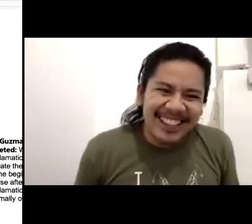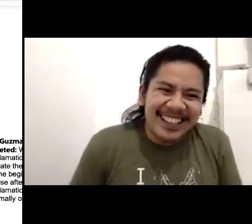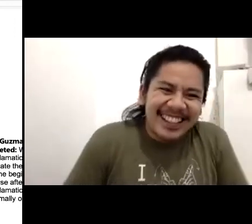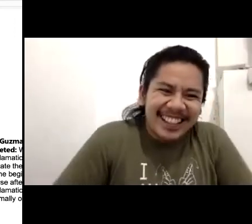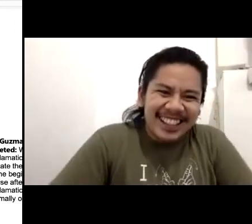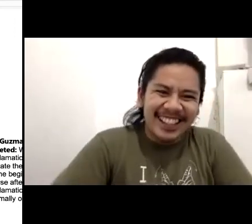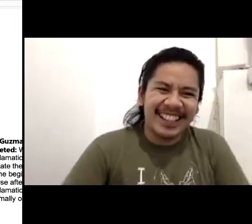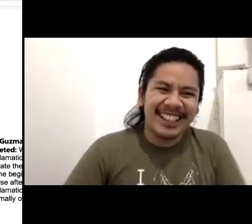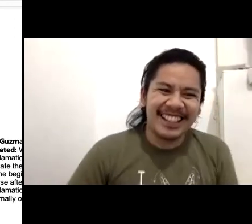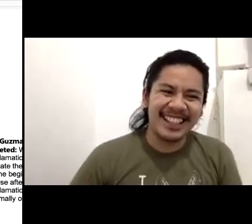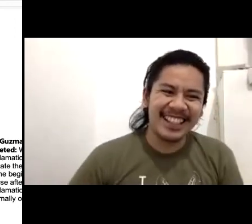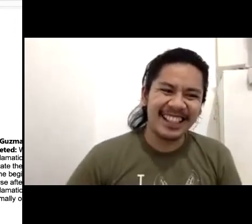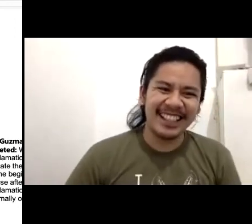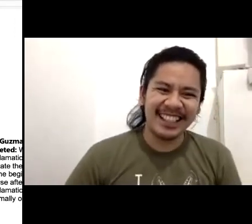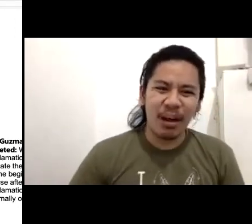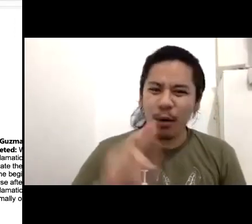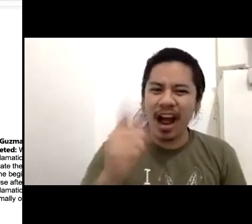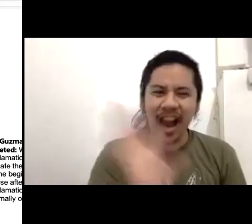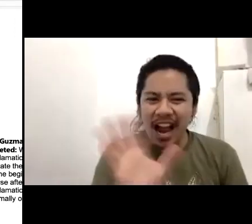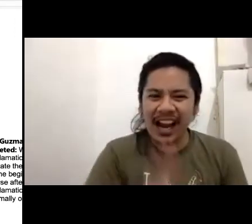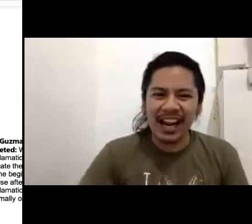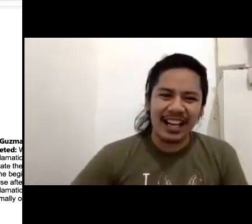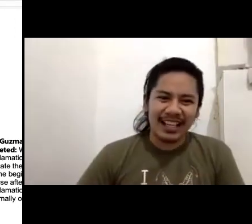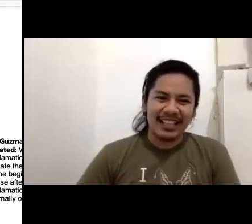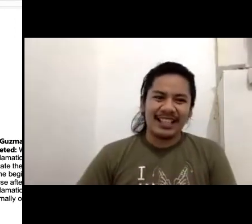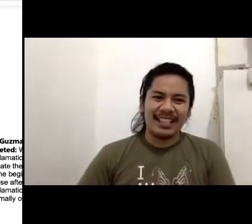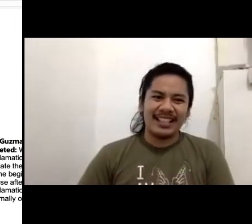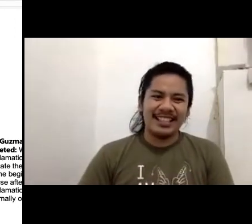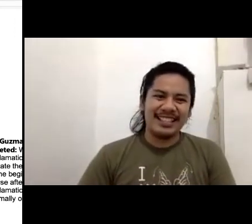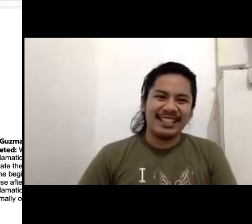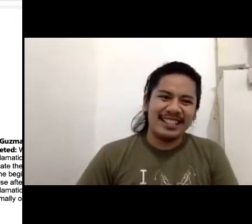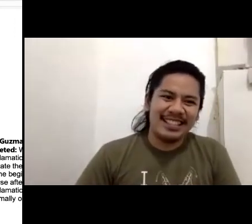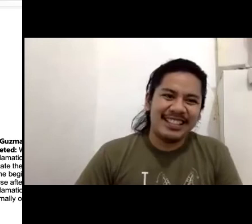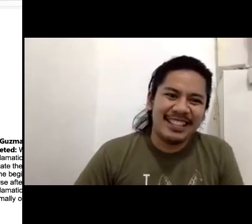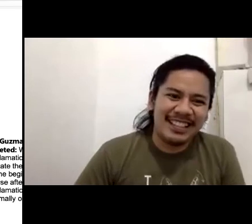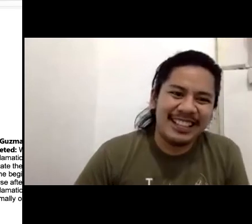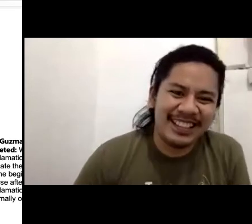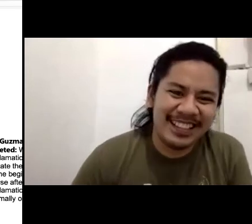wag. It's like don't do it. Yeah.